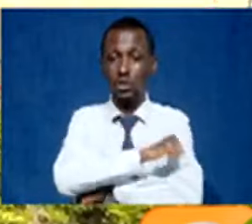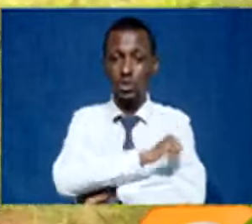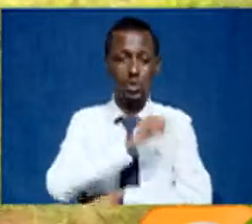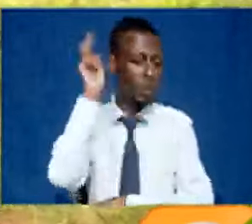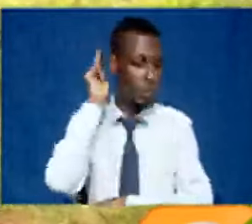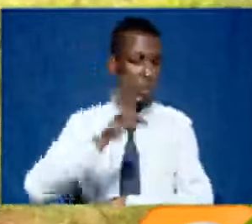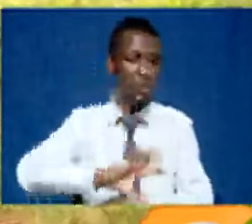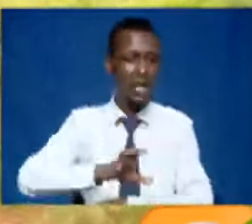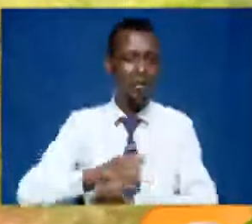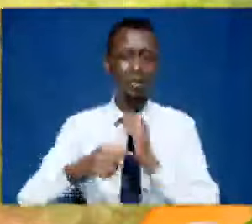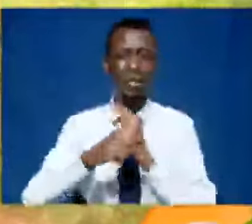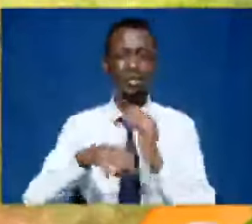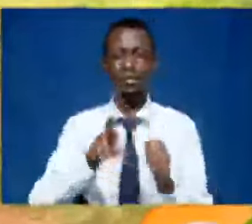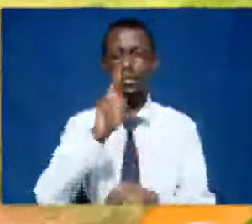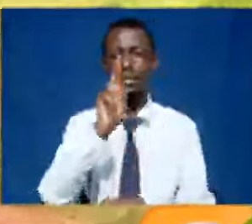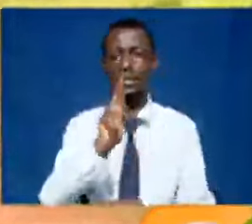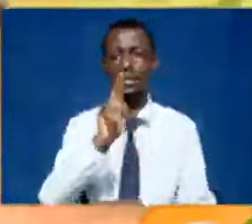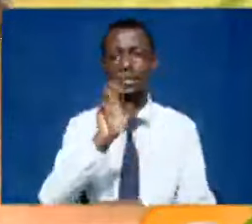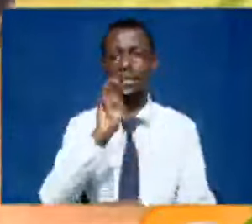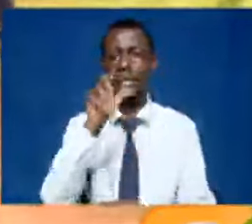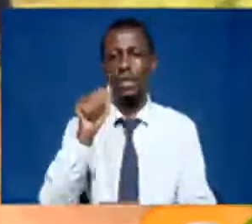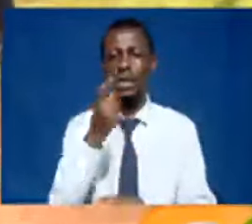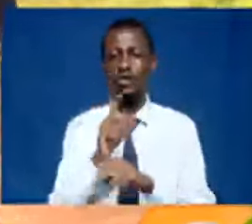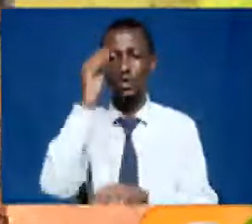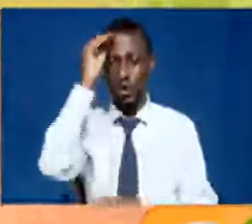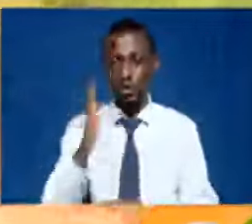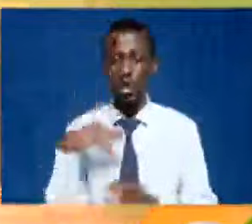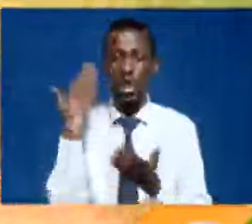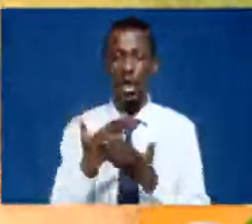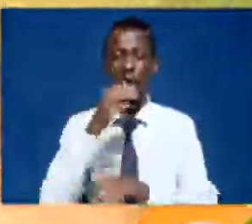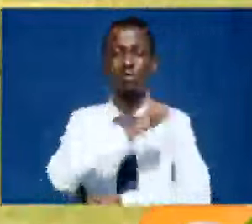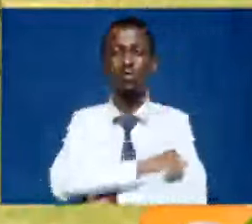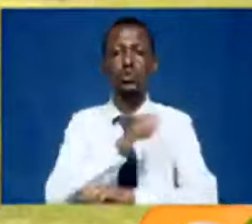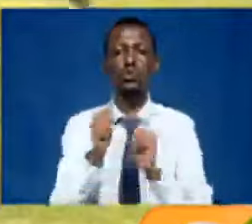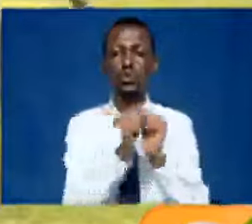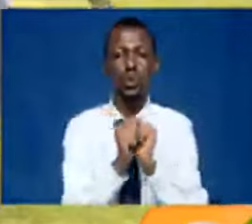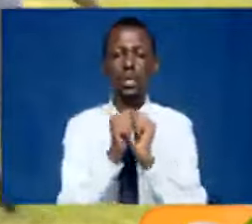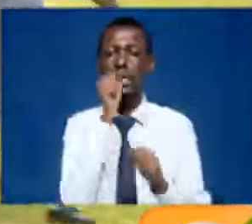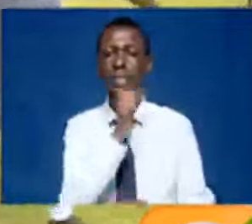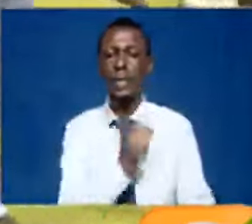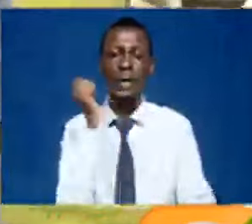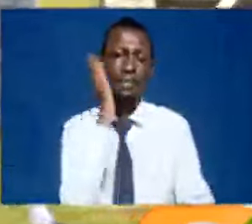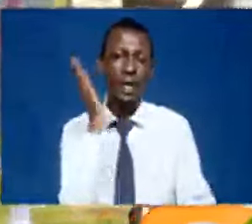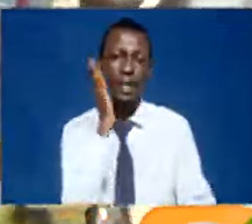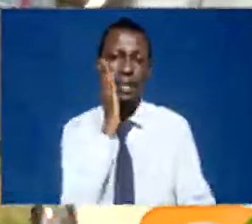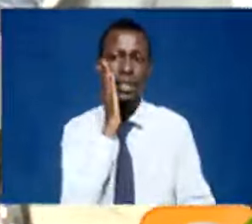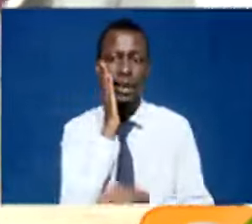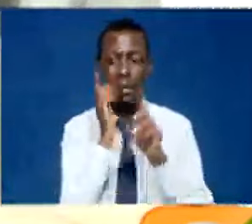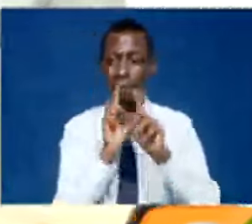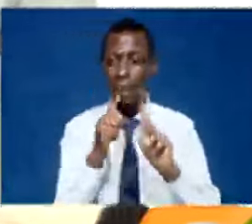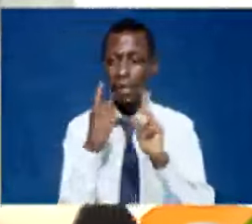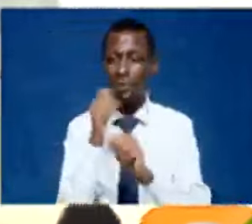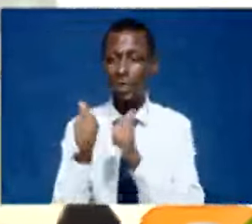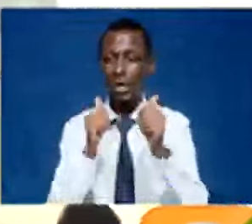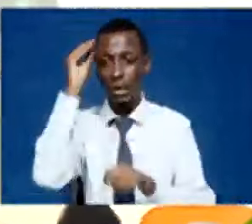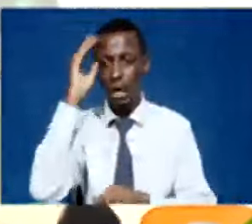County, Amos Onteria, Form 1 student, arrives at the school with her grandmother in tow. But unlike other students who were admitted